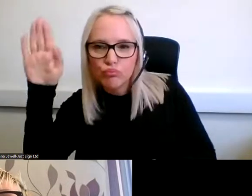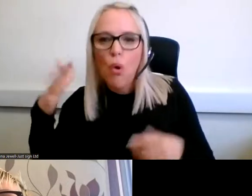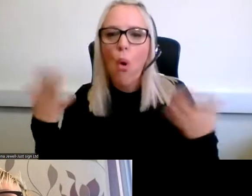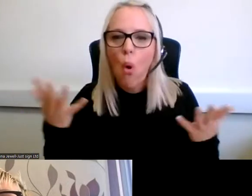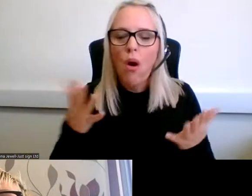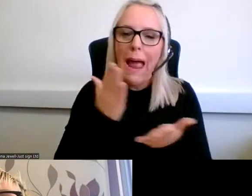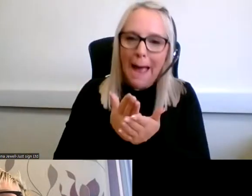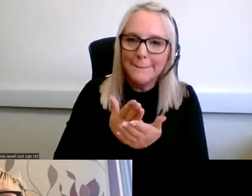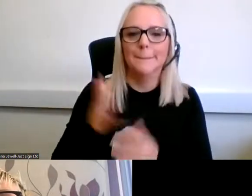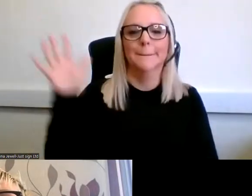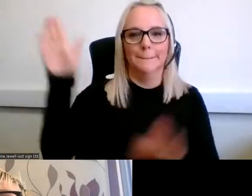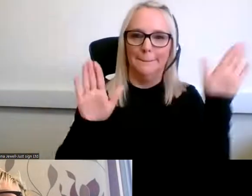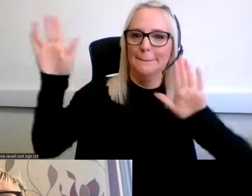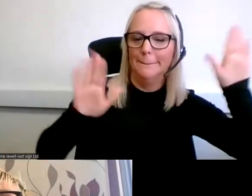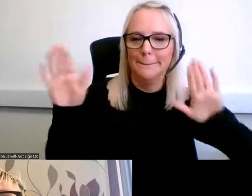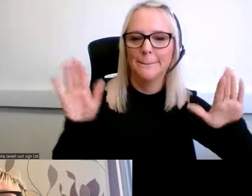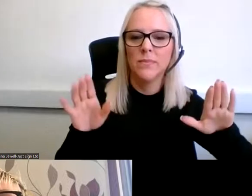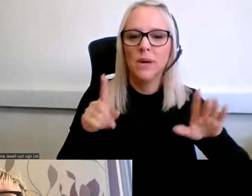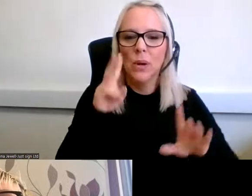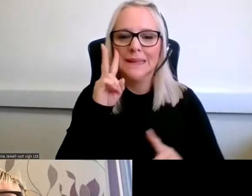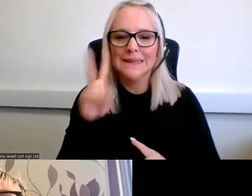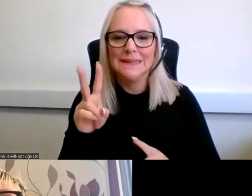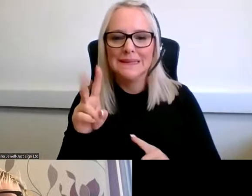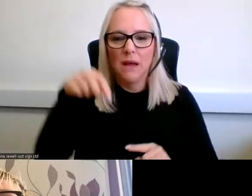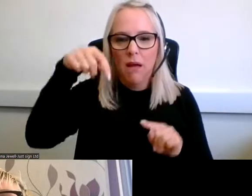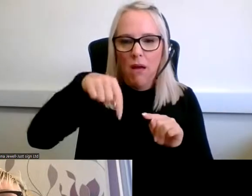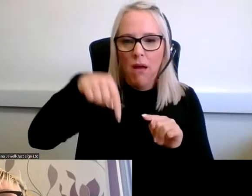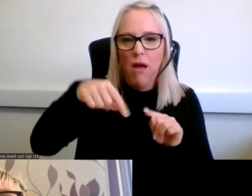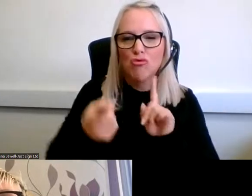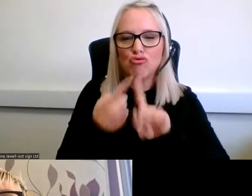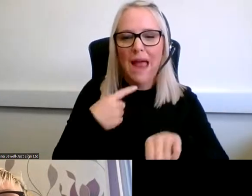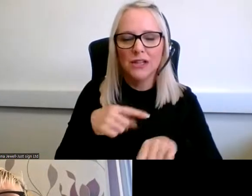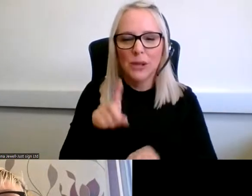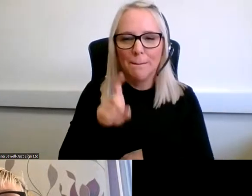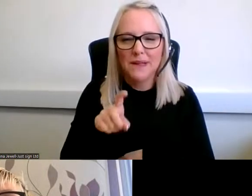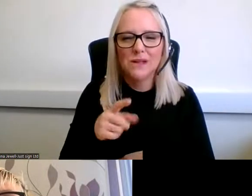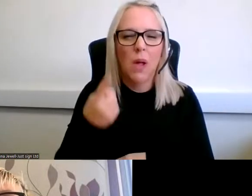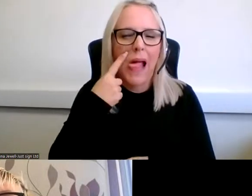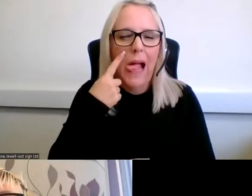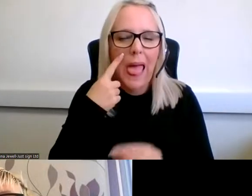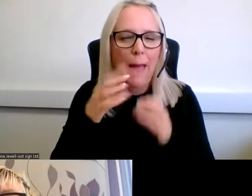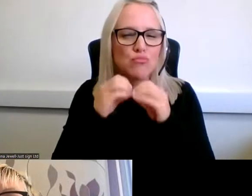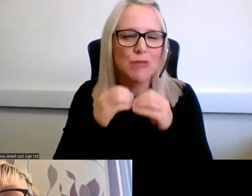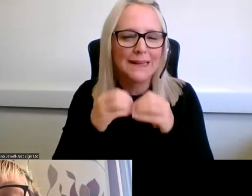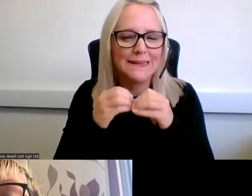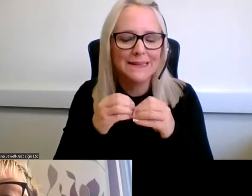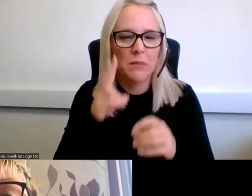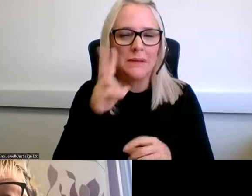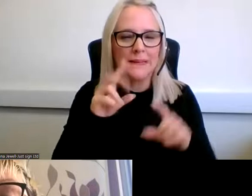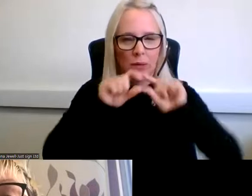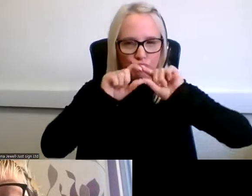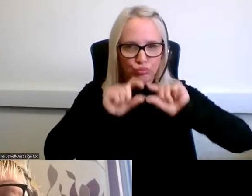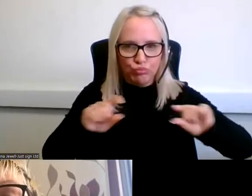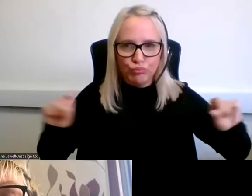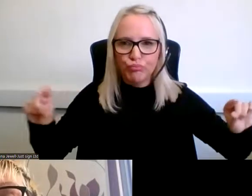also please use the expressions button and the reactions. So let's have a little practice now. So if you go down to the bottom of your